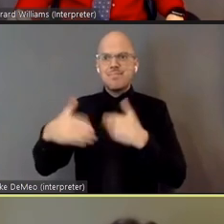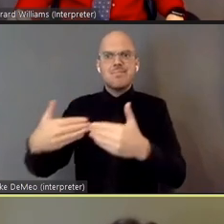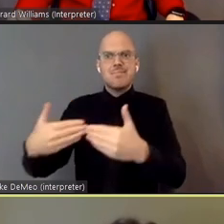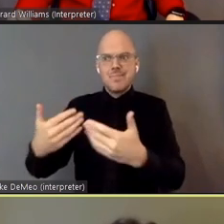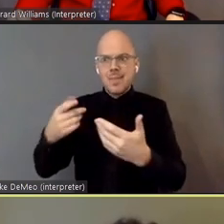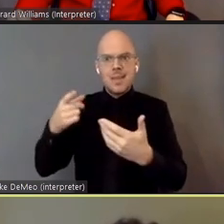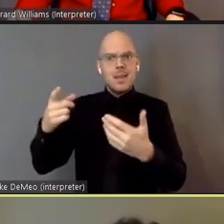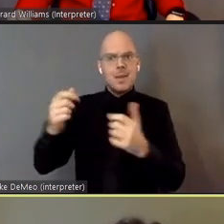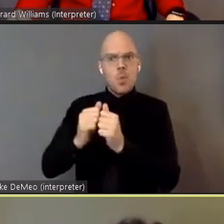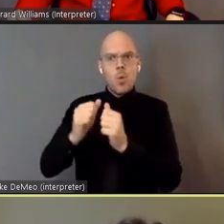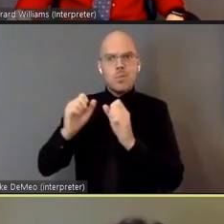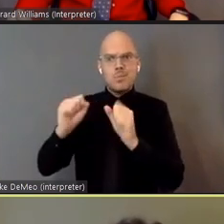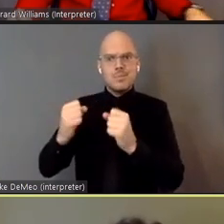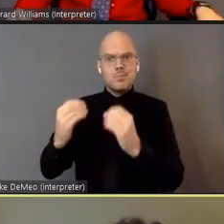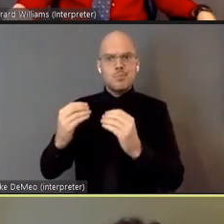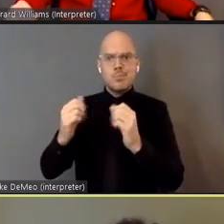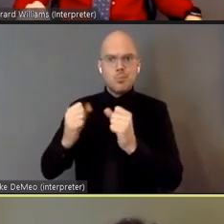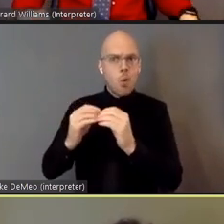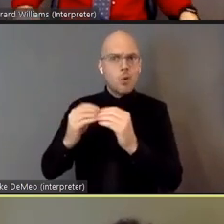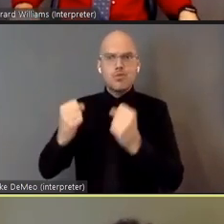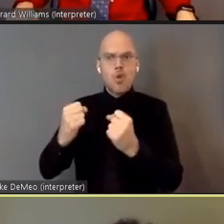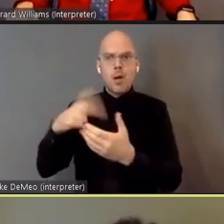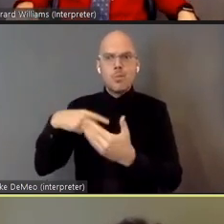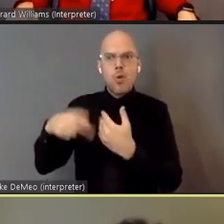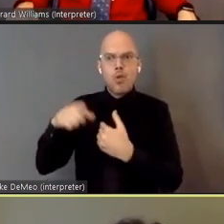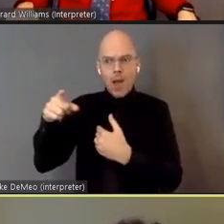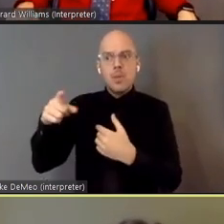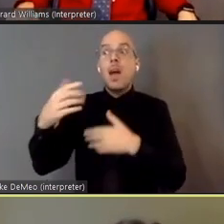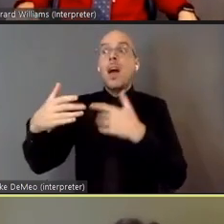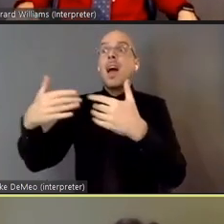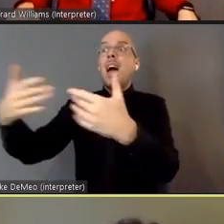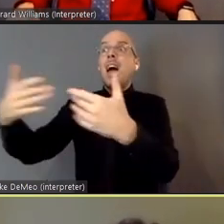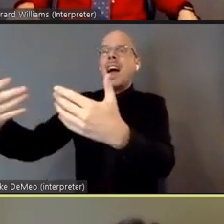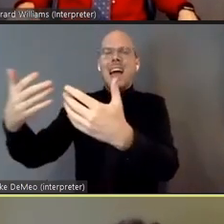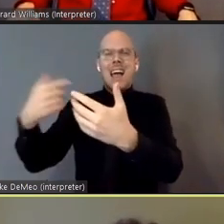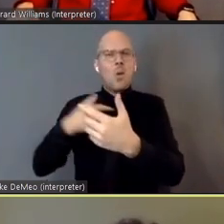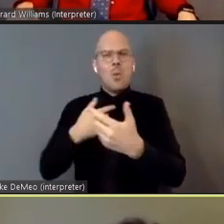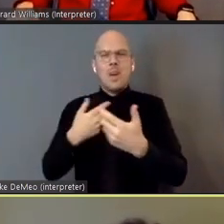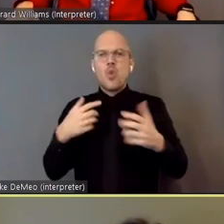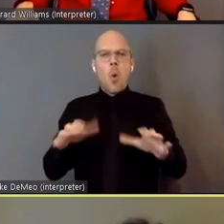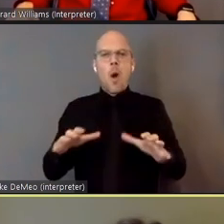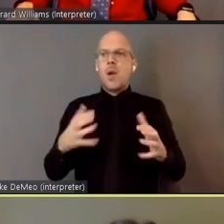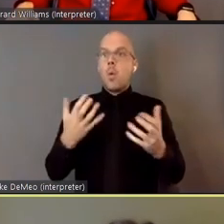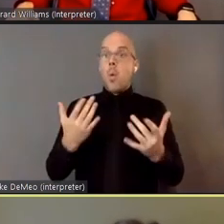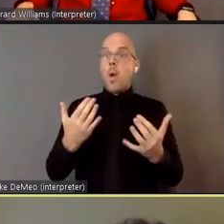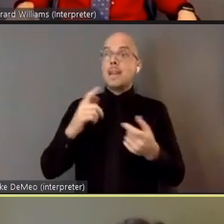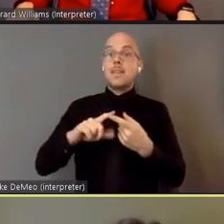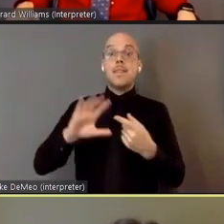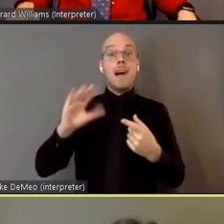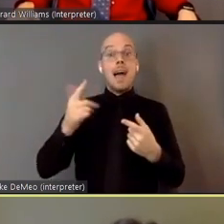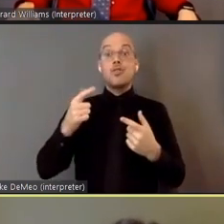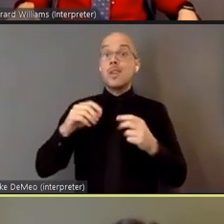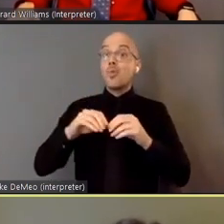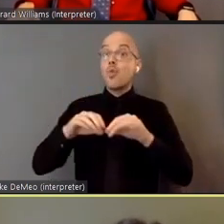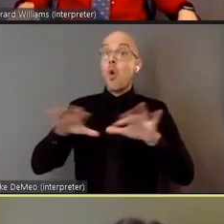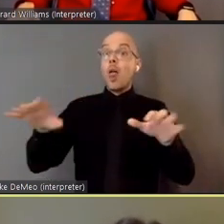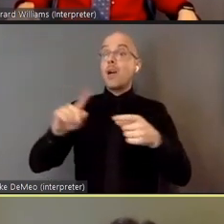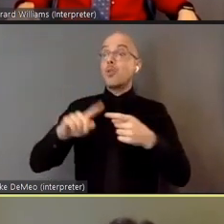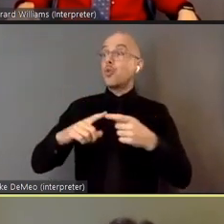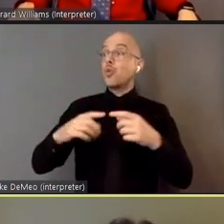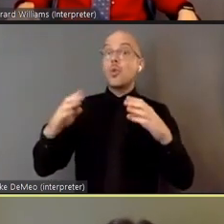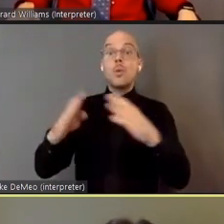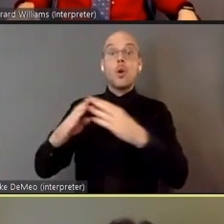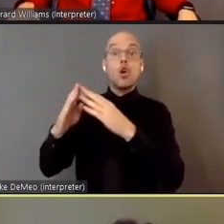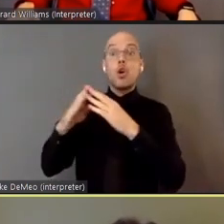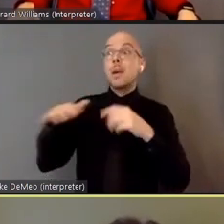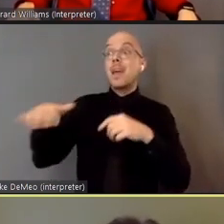their programs. We don't want to sort of wait until 5G has been rolled out to everywhere that's commercially